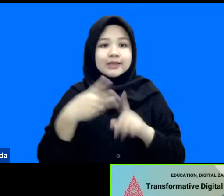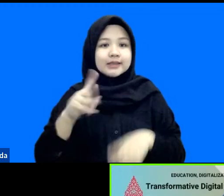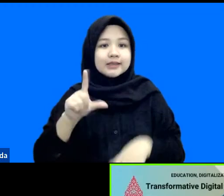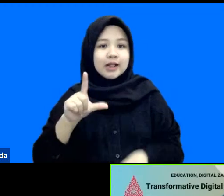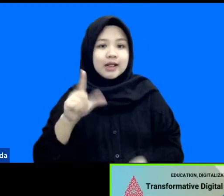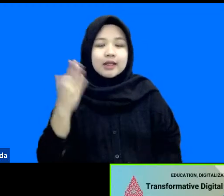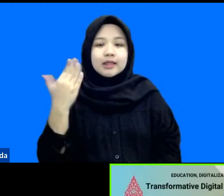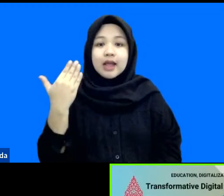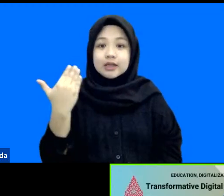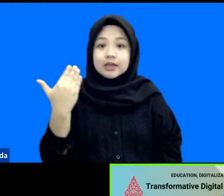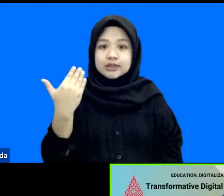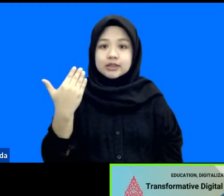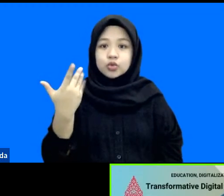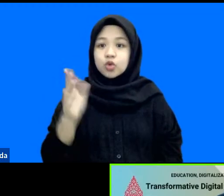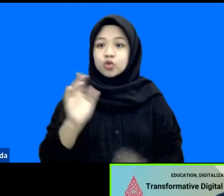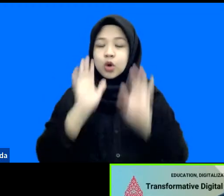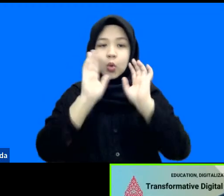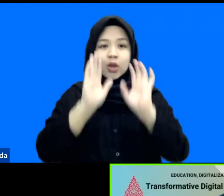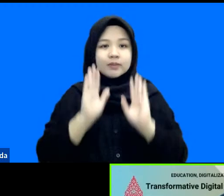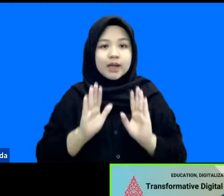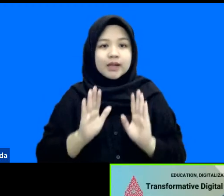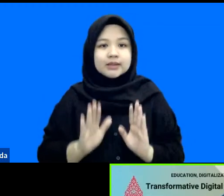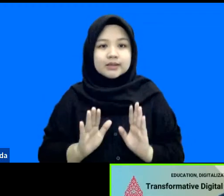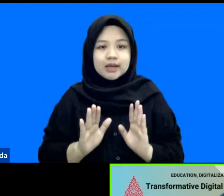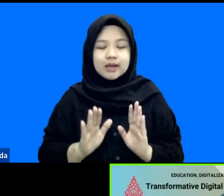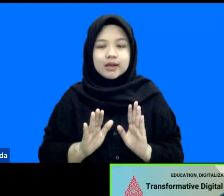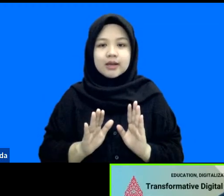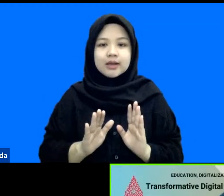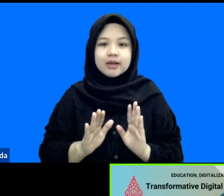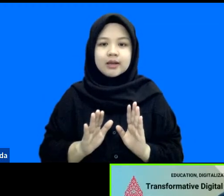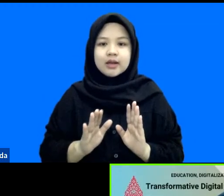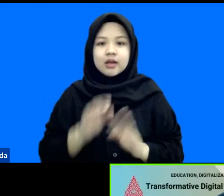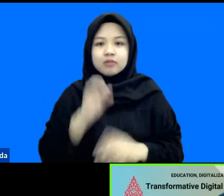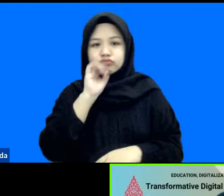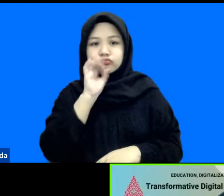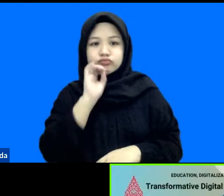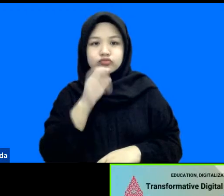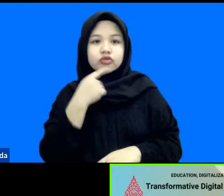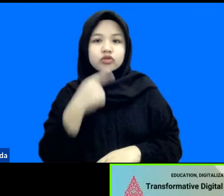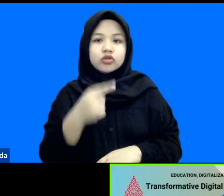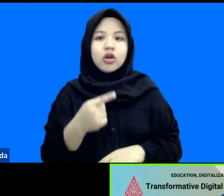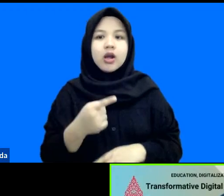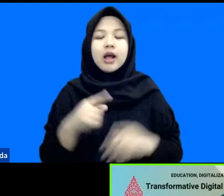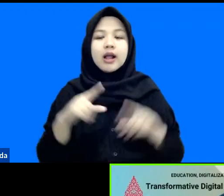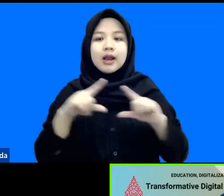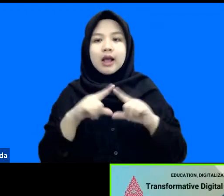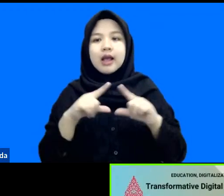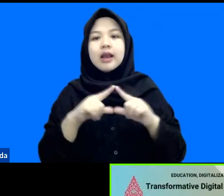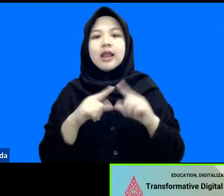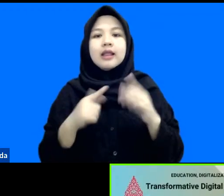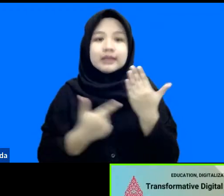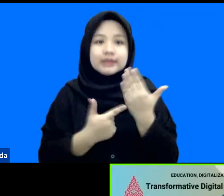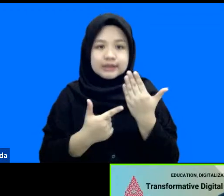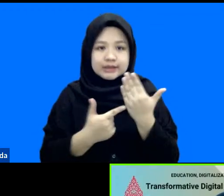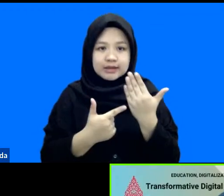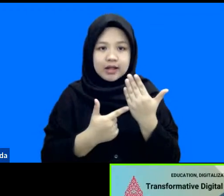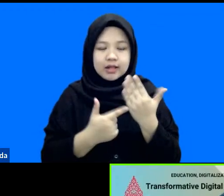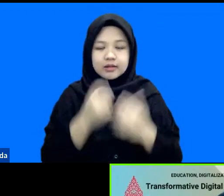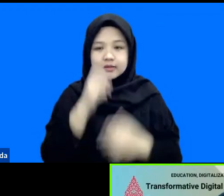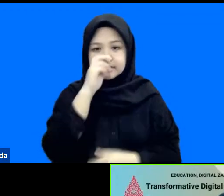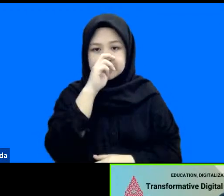wonderfully highlighted about the gender digital divide, in which boys are most likely to have more access to these modalities